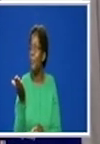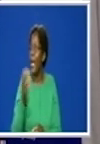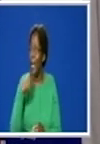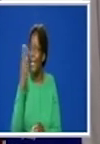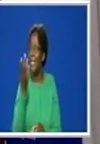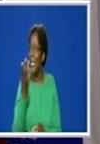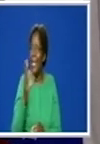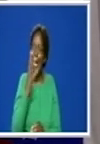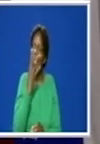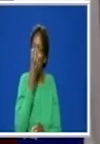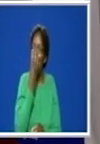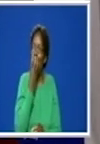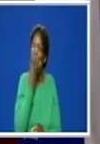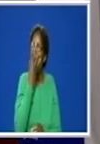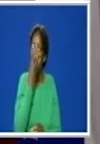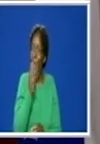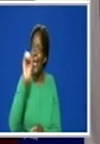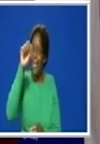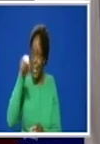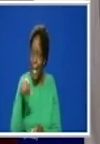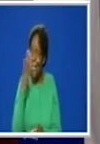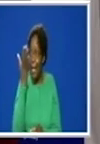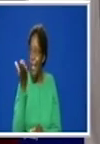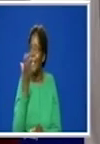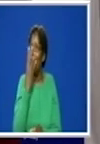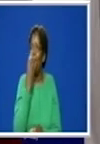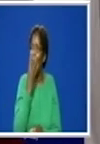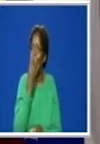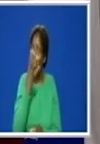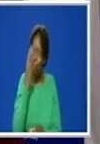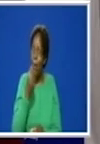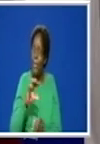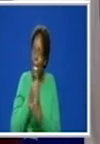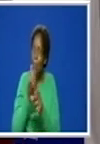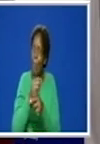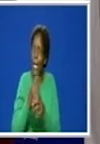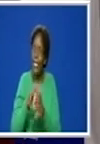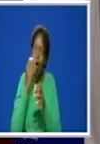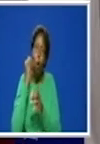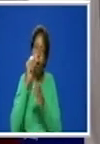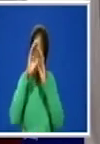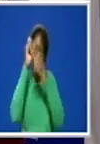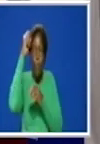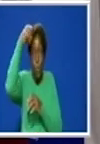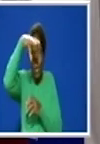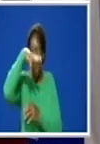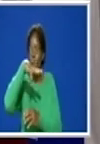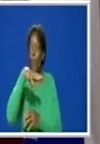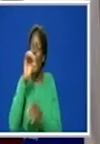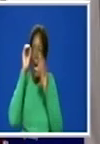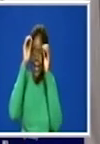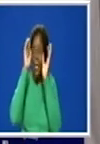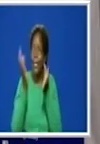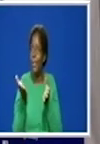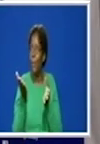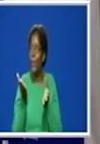A flower. Yes, that is a flower. Flowers makes our home beautiful. And teacher.